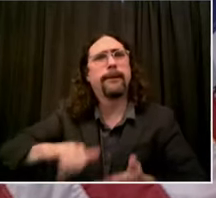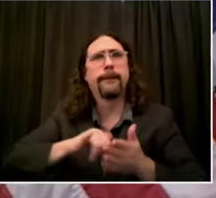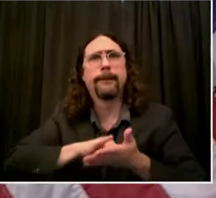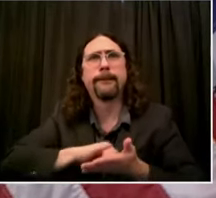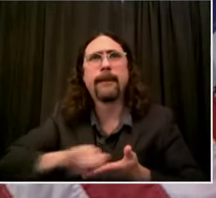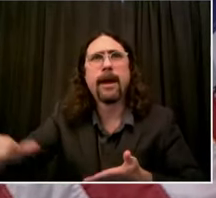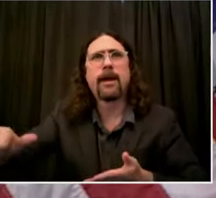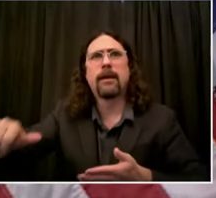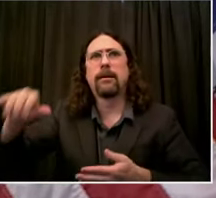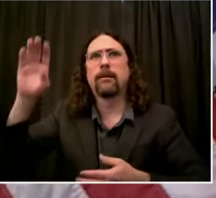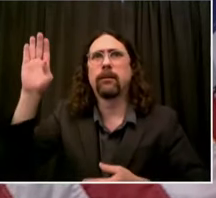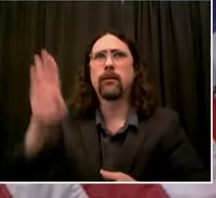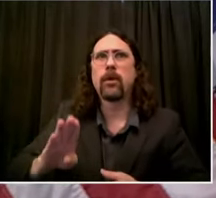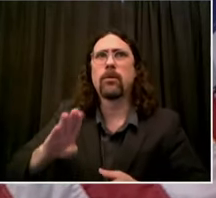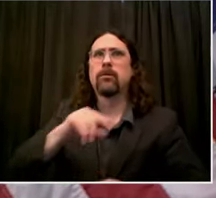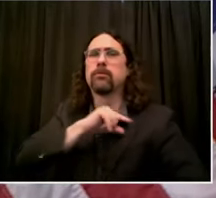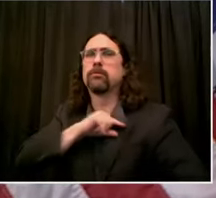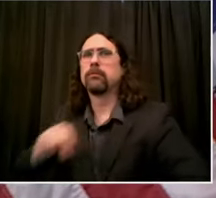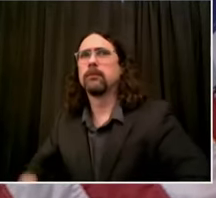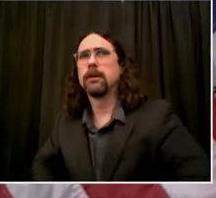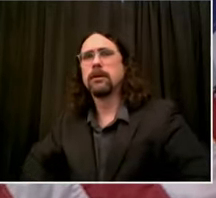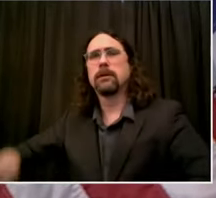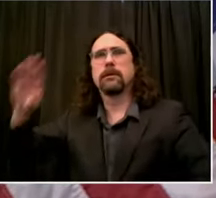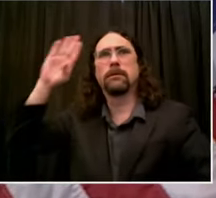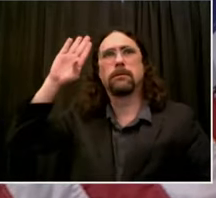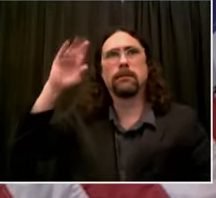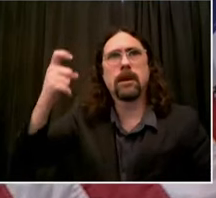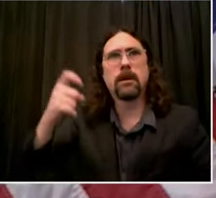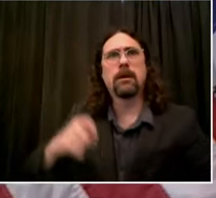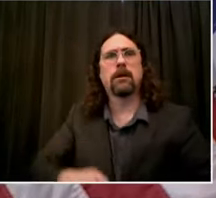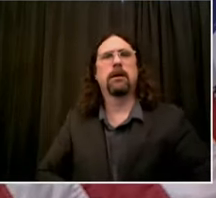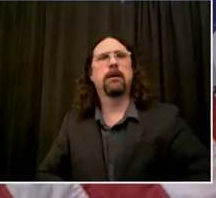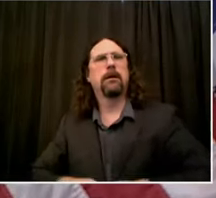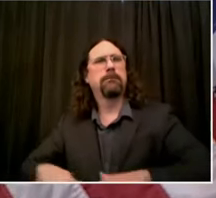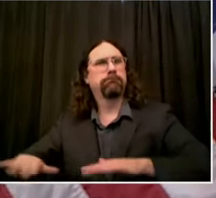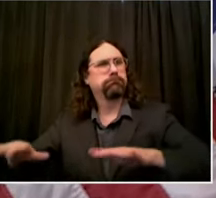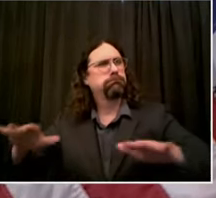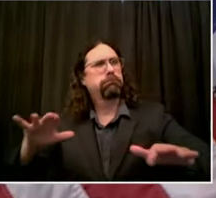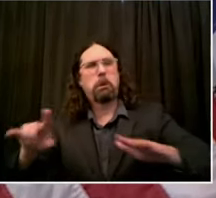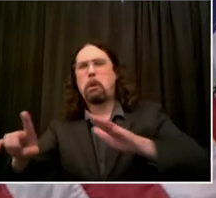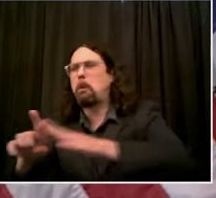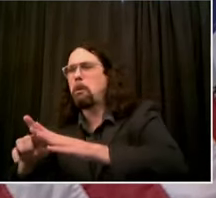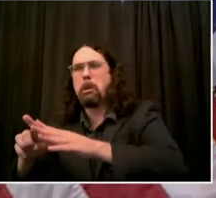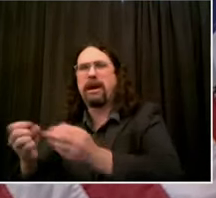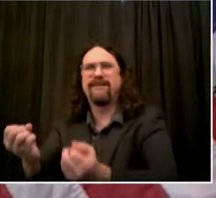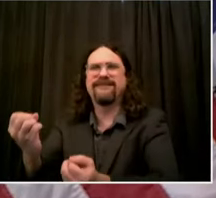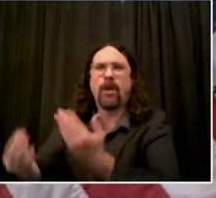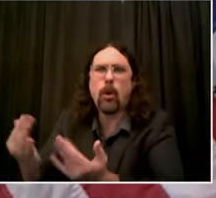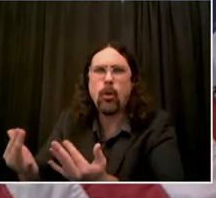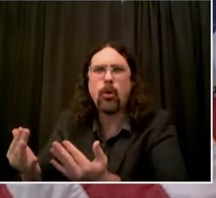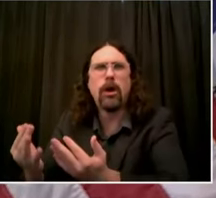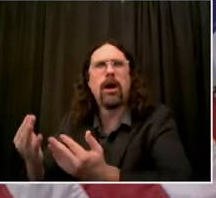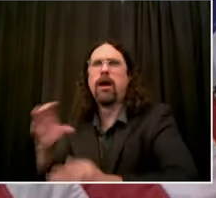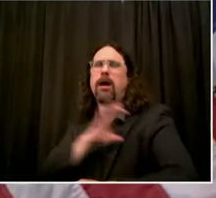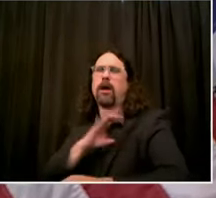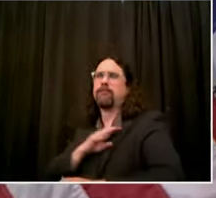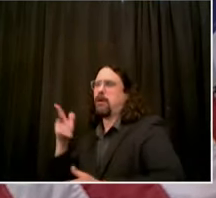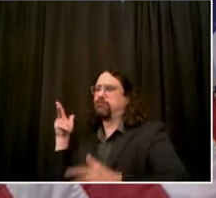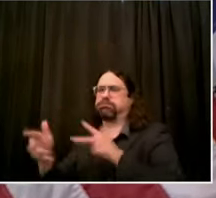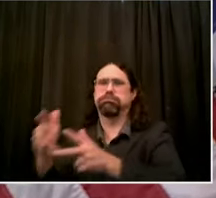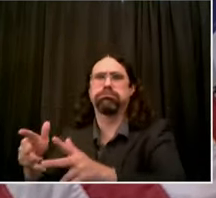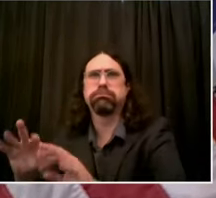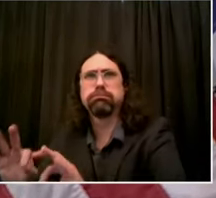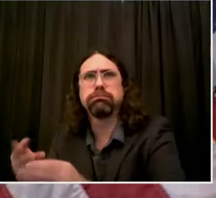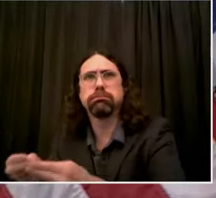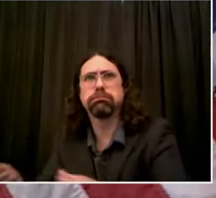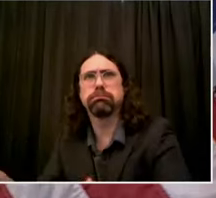out as we get more information in the course of the day, but overwhelmingly, it was a very different reality in New York City last night. And the areas